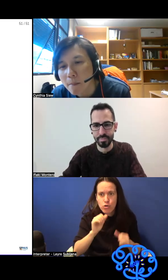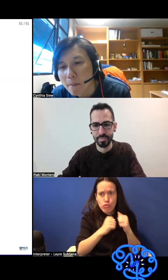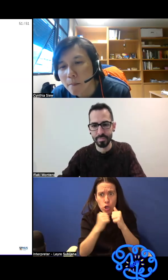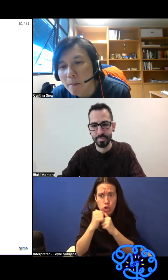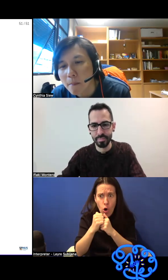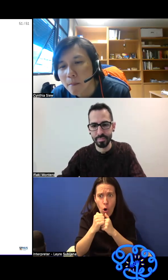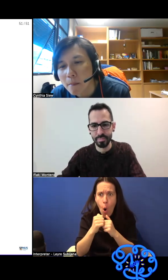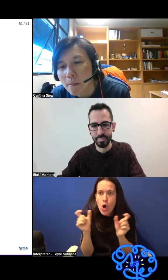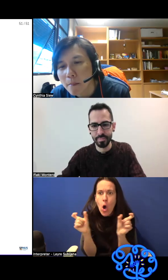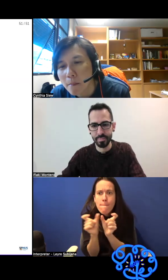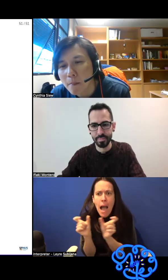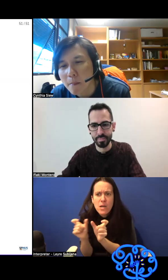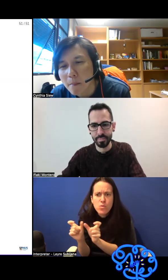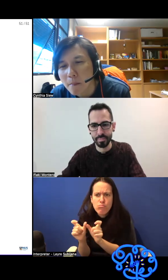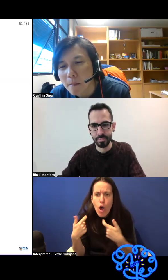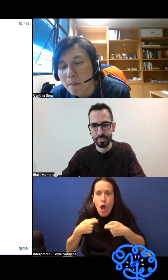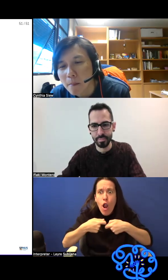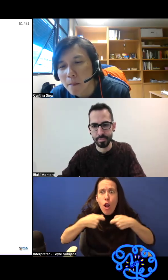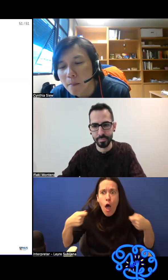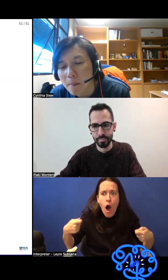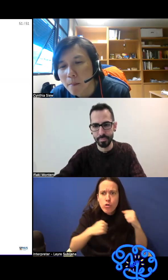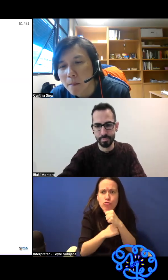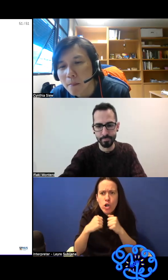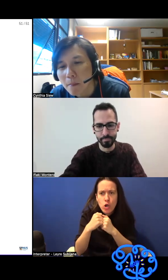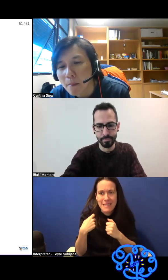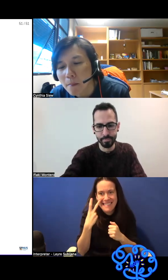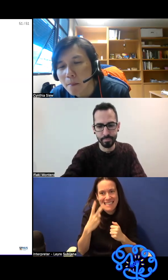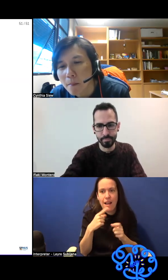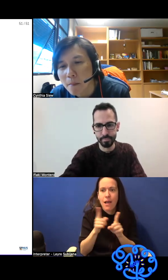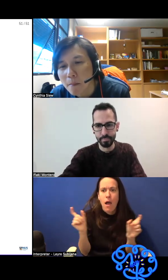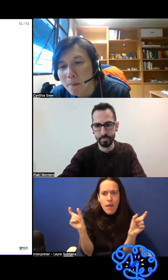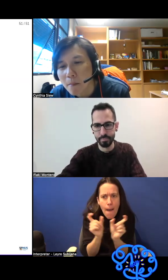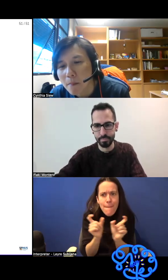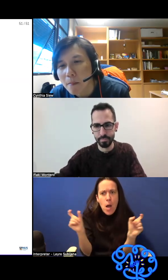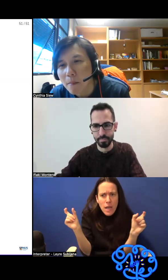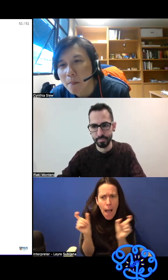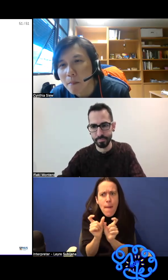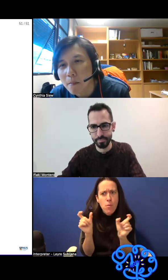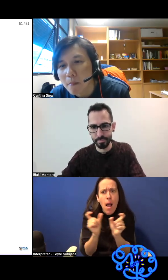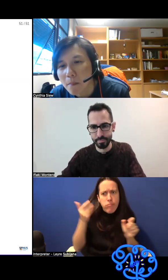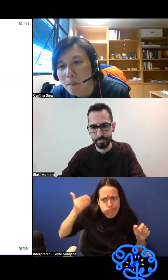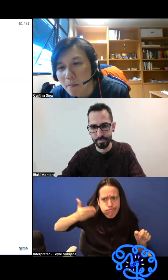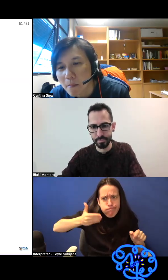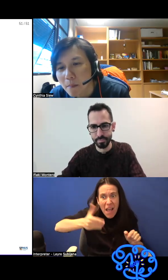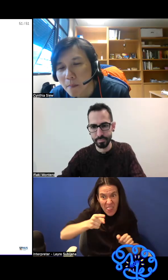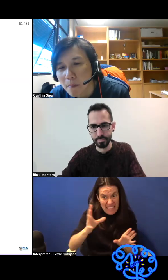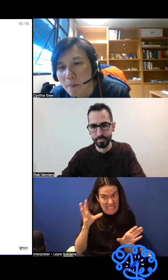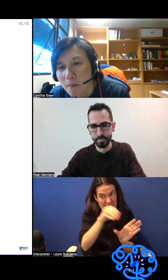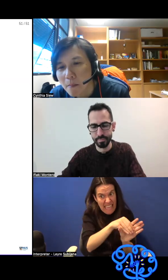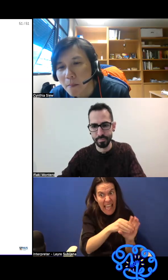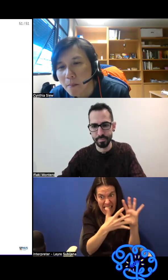constructions that aren't traditionally seen as compounds but do occur relatively frequently? Do they live in the